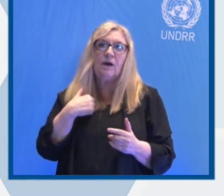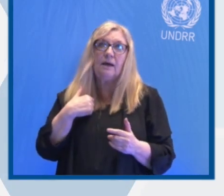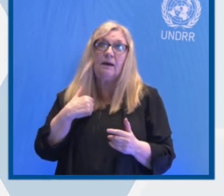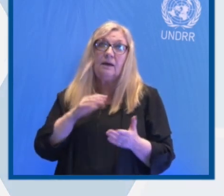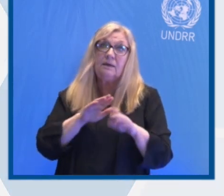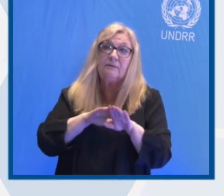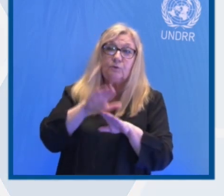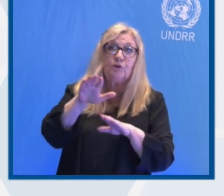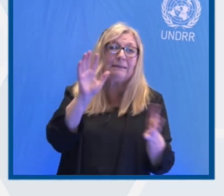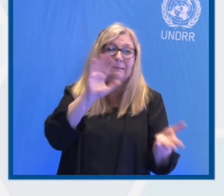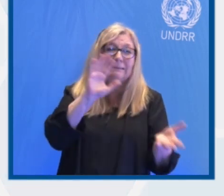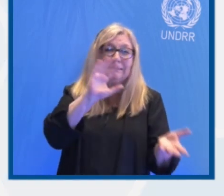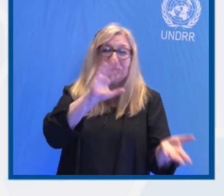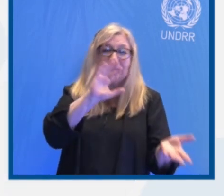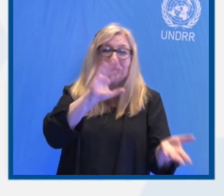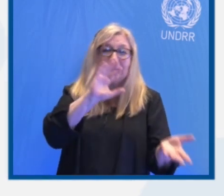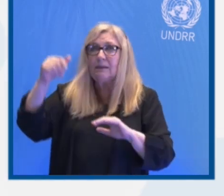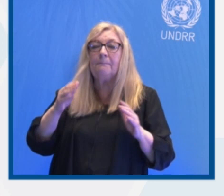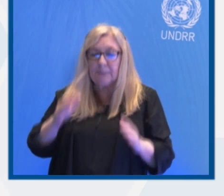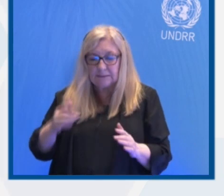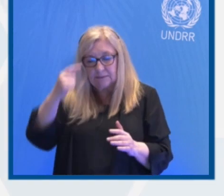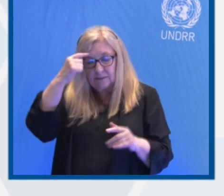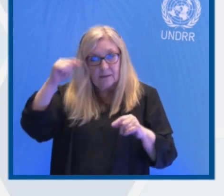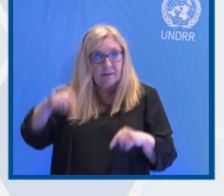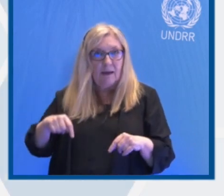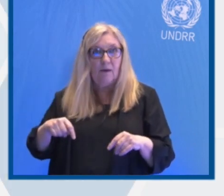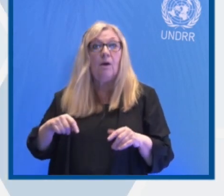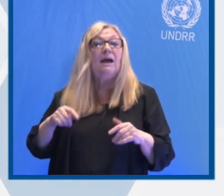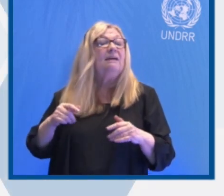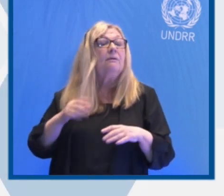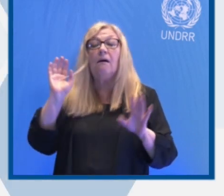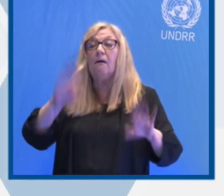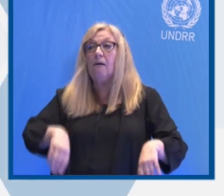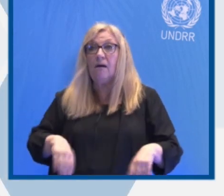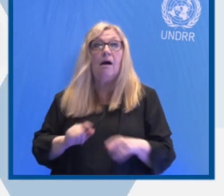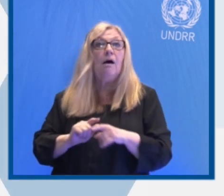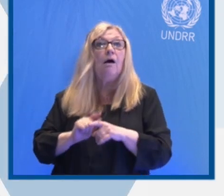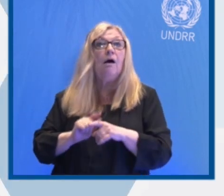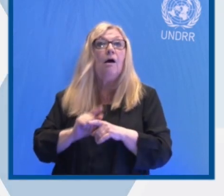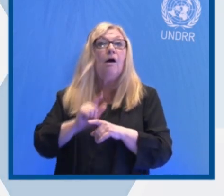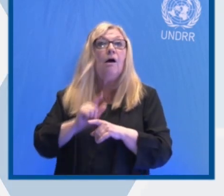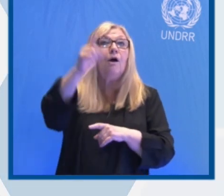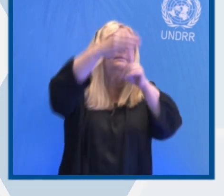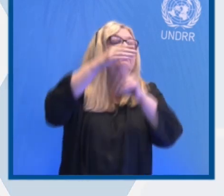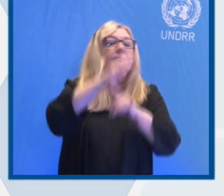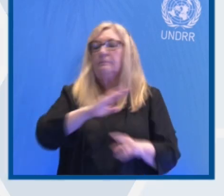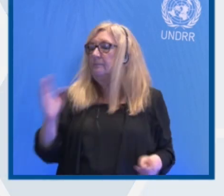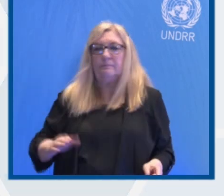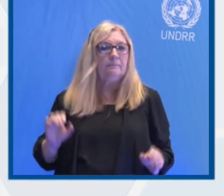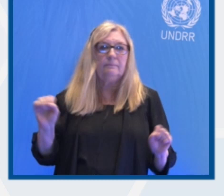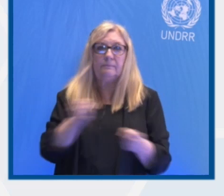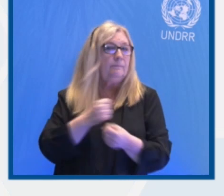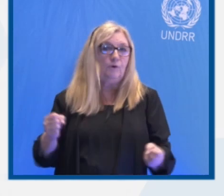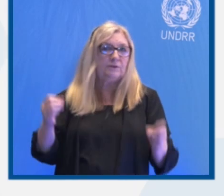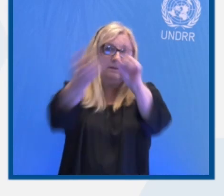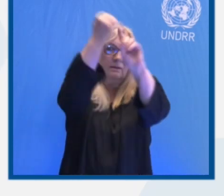going to invest in achieving those long targets. It is just human nature. We will deal with the problem that is right in front of us.